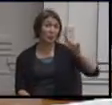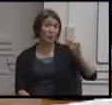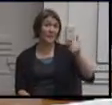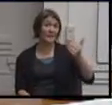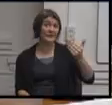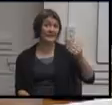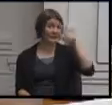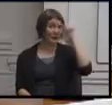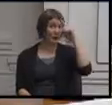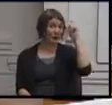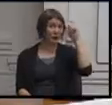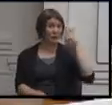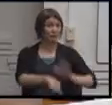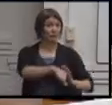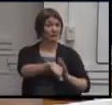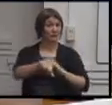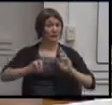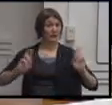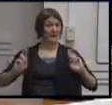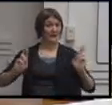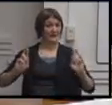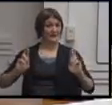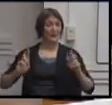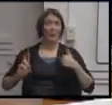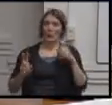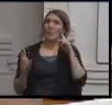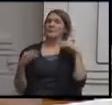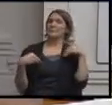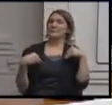2015, and that means we're going to have to be selling